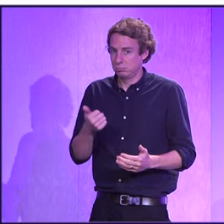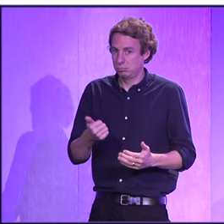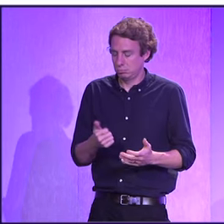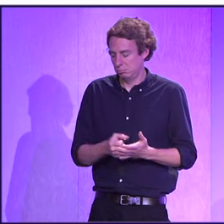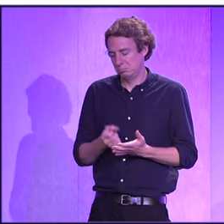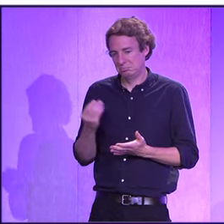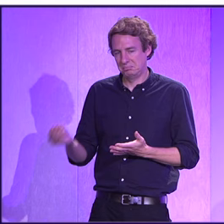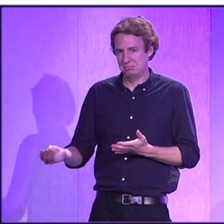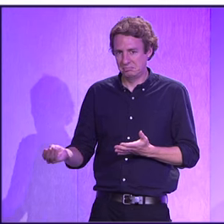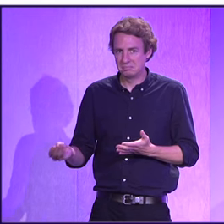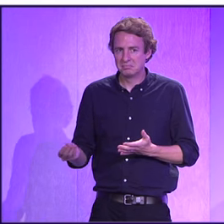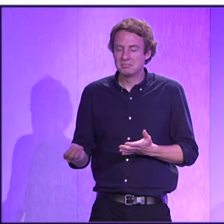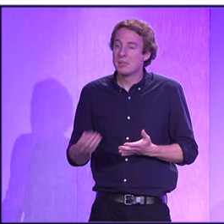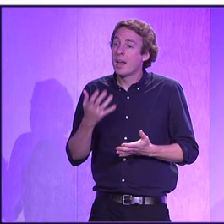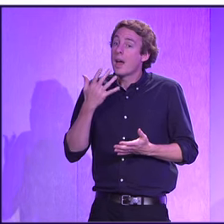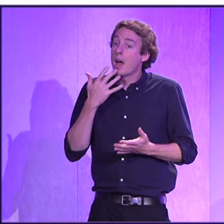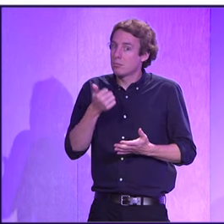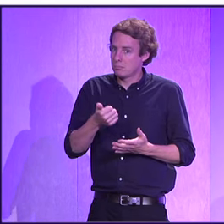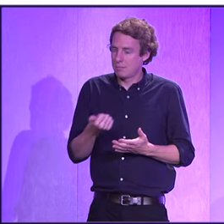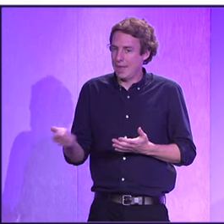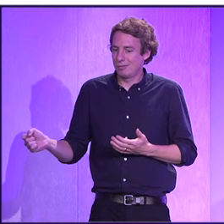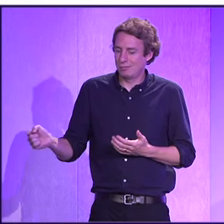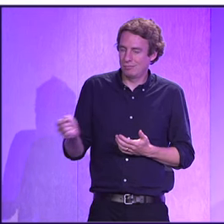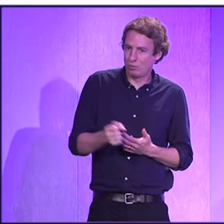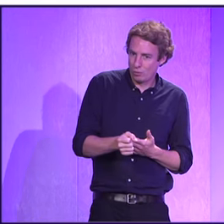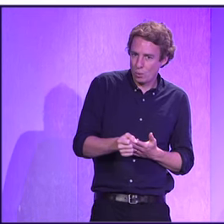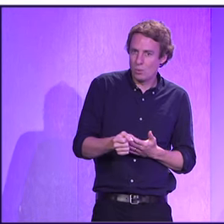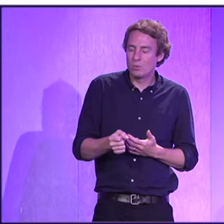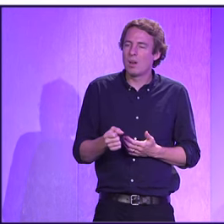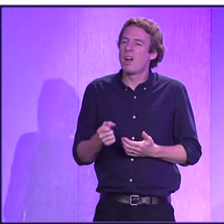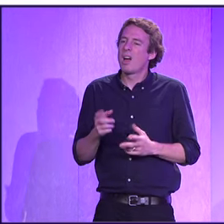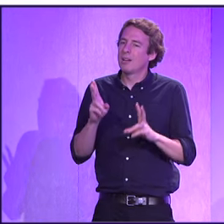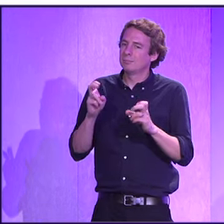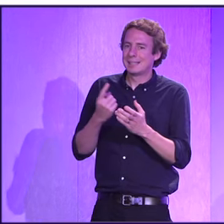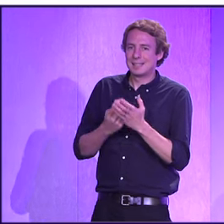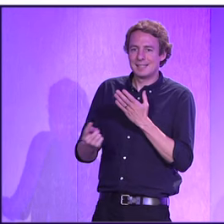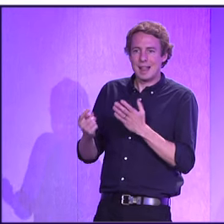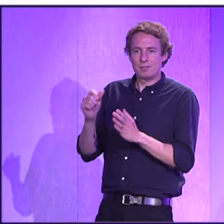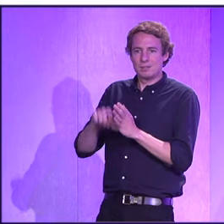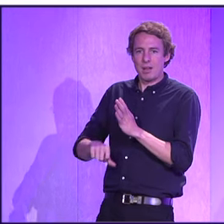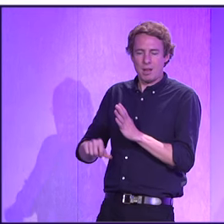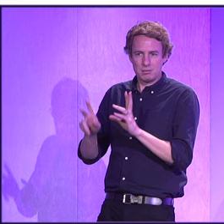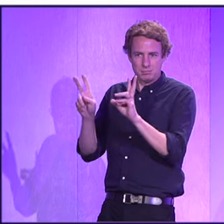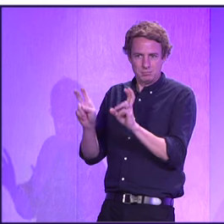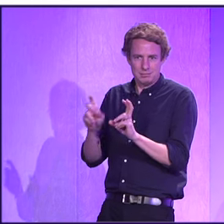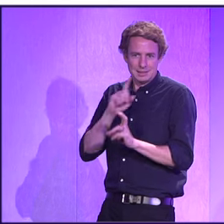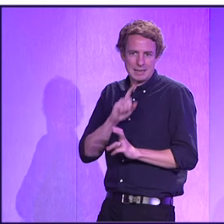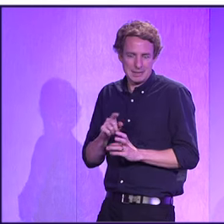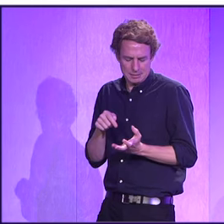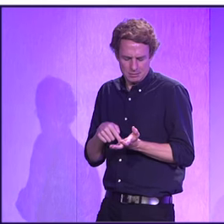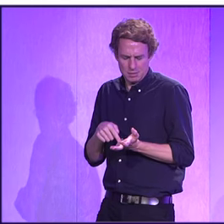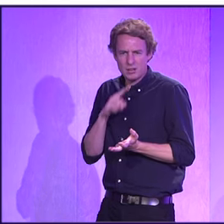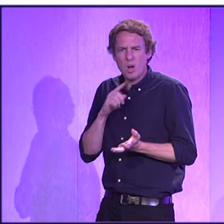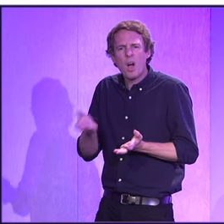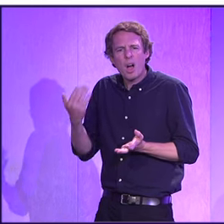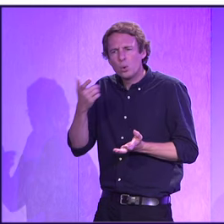right? And once you have them, you hired a self-starter. It was in your vacancy, so let